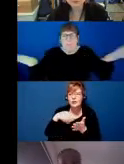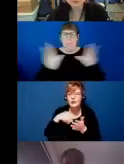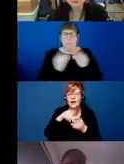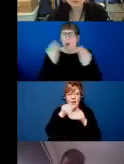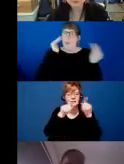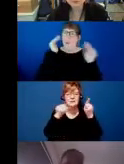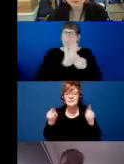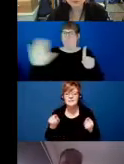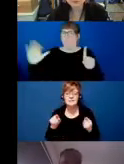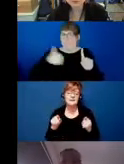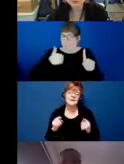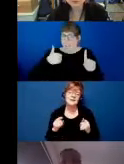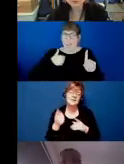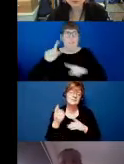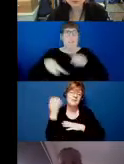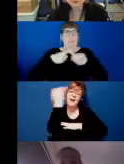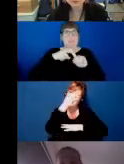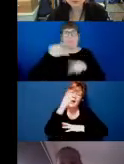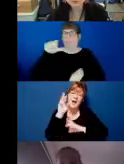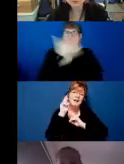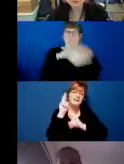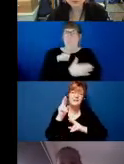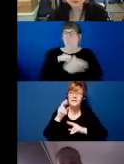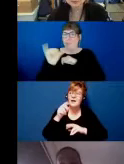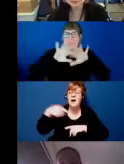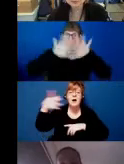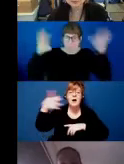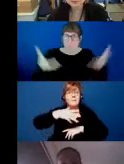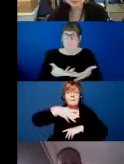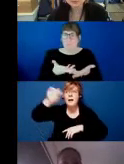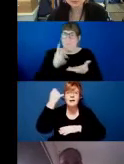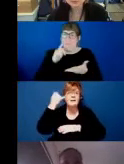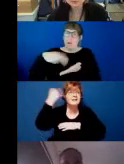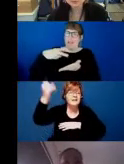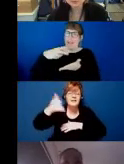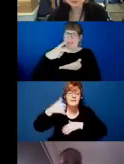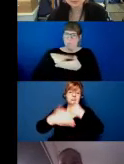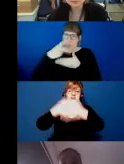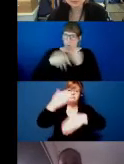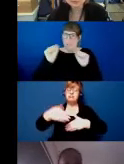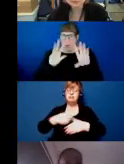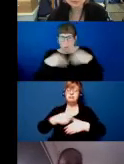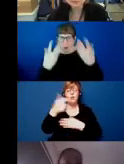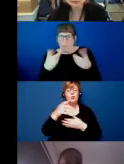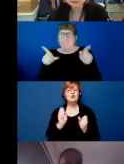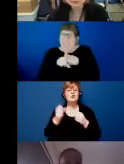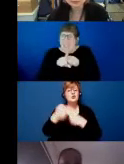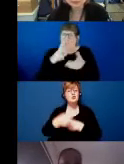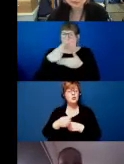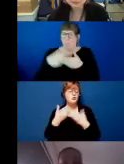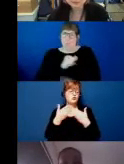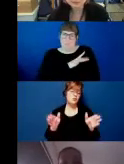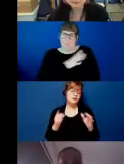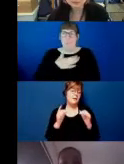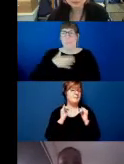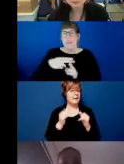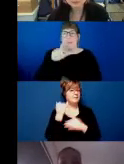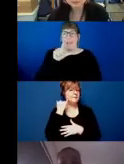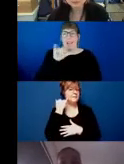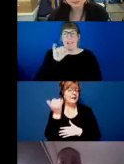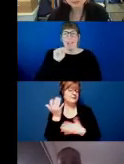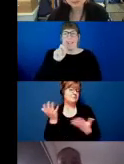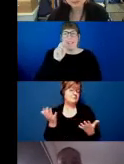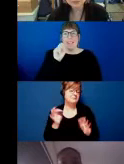the country and beyond for other dance studios that can offer the same thing. As mentioned before, my name is Lindsay Powell, and I'm one